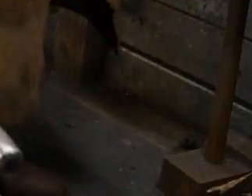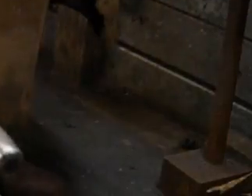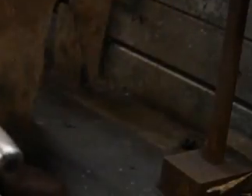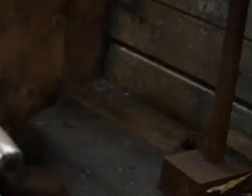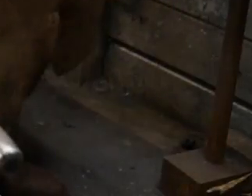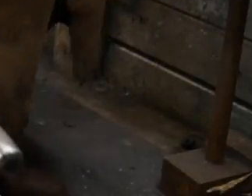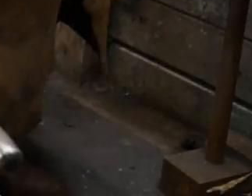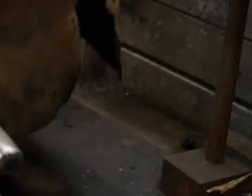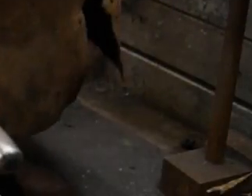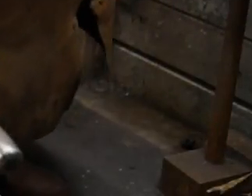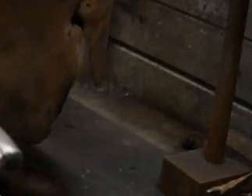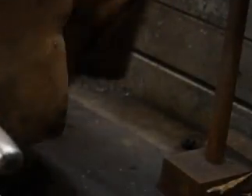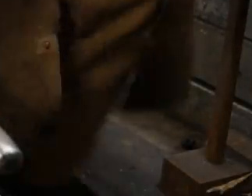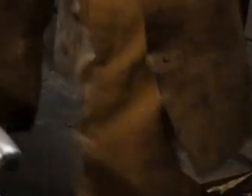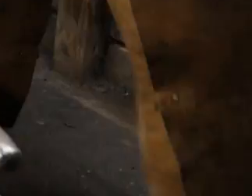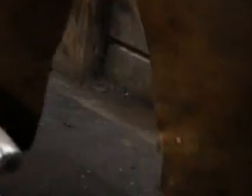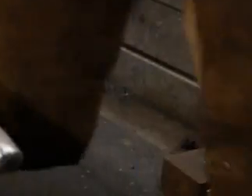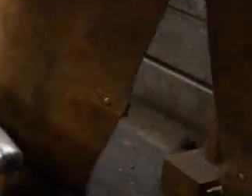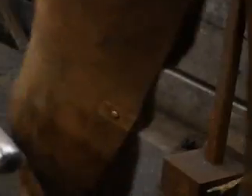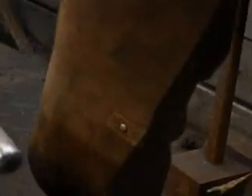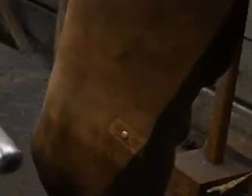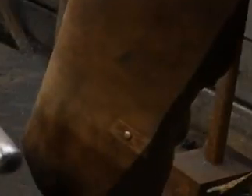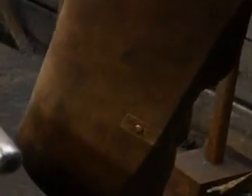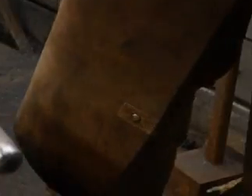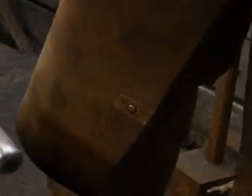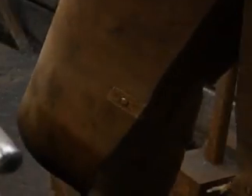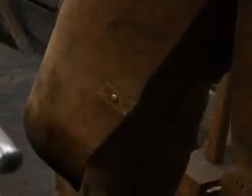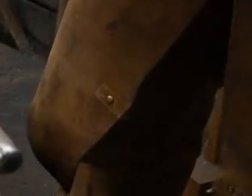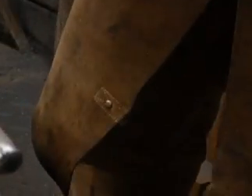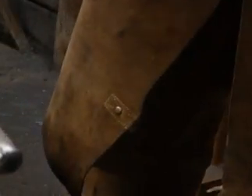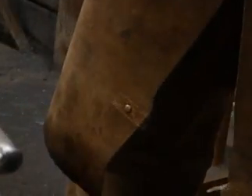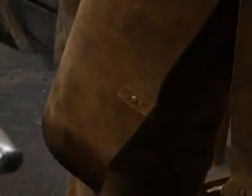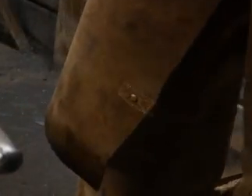on there talking about history lessons on railroads.